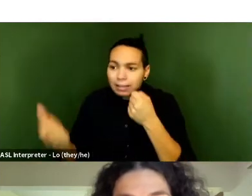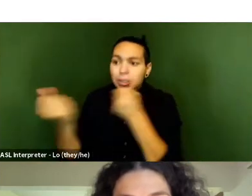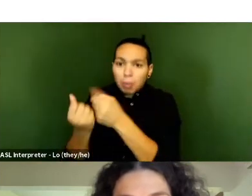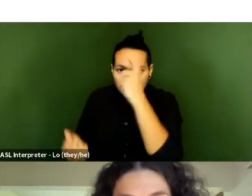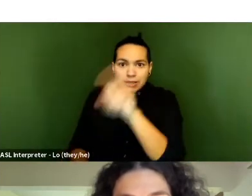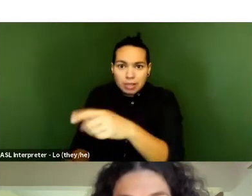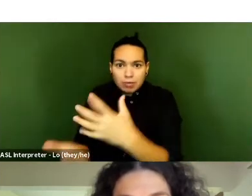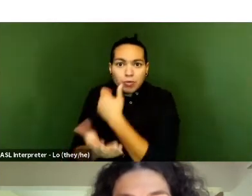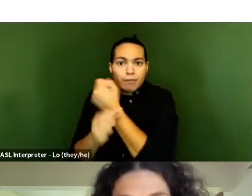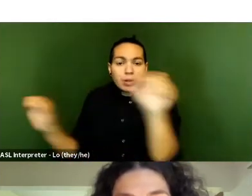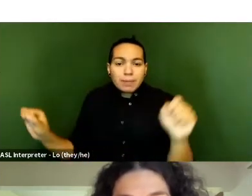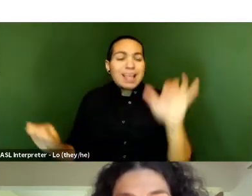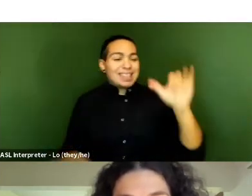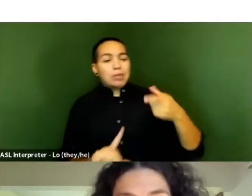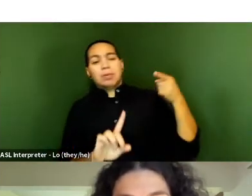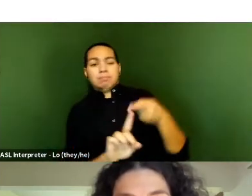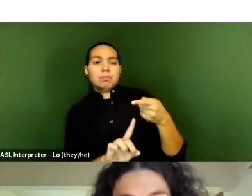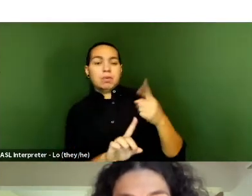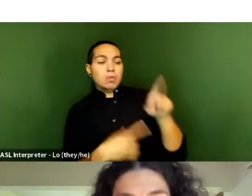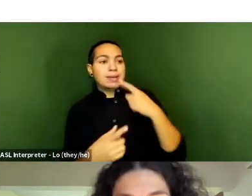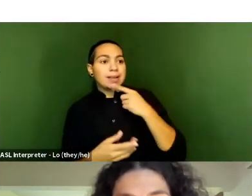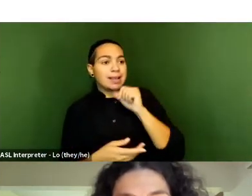I mean that solidarity is not transactional.